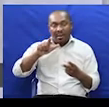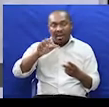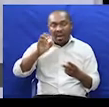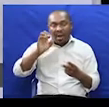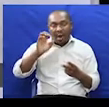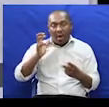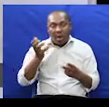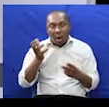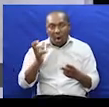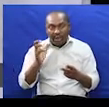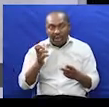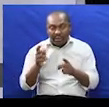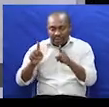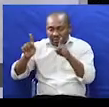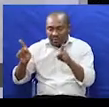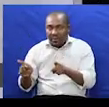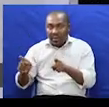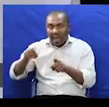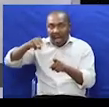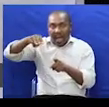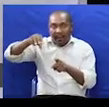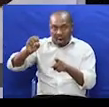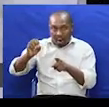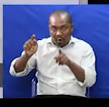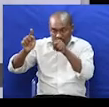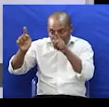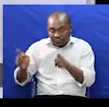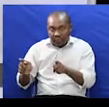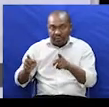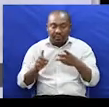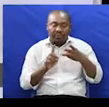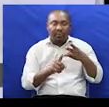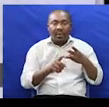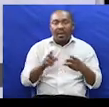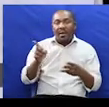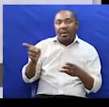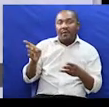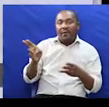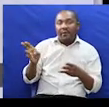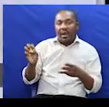is abbreviated as MO. We have phenolphthalein,